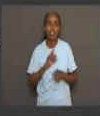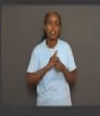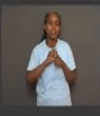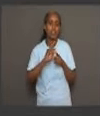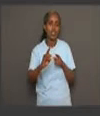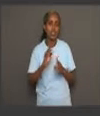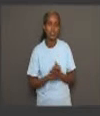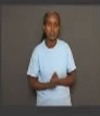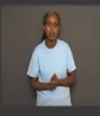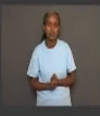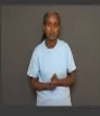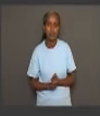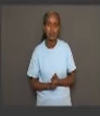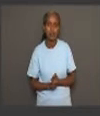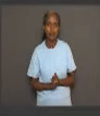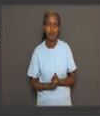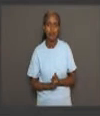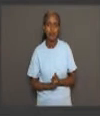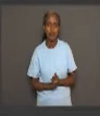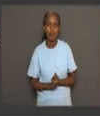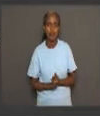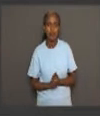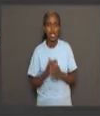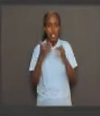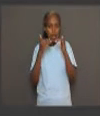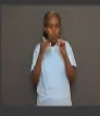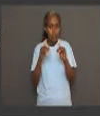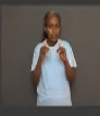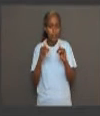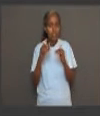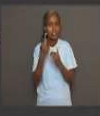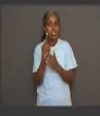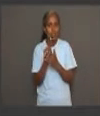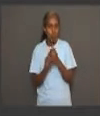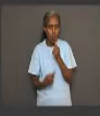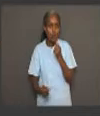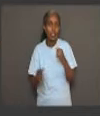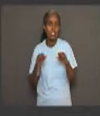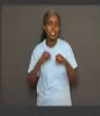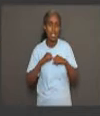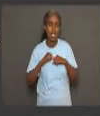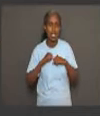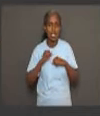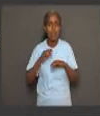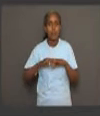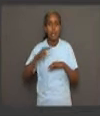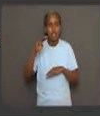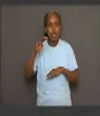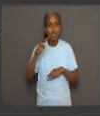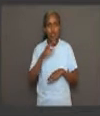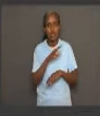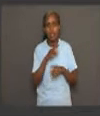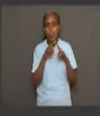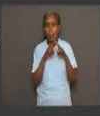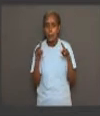direction. A quantity that only has magnitude